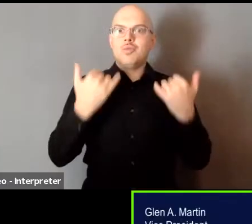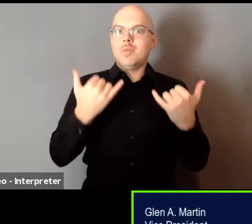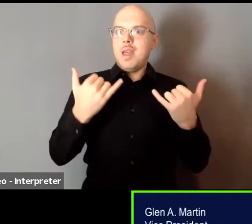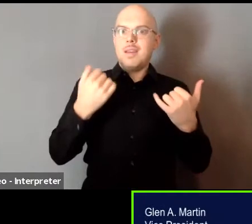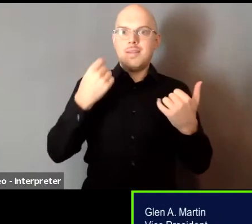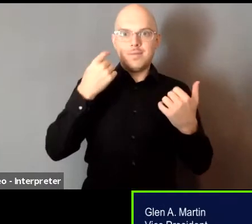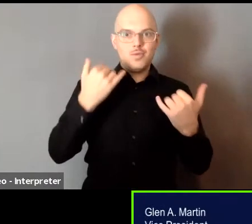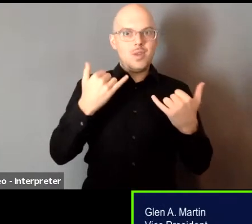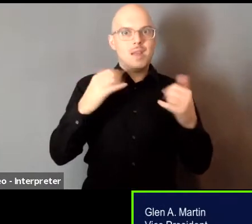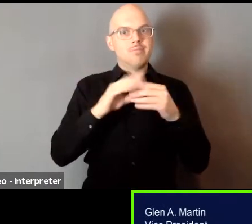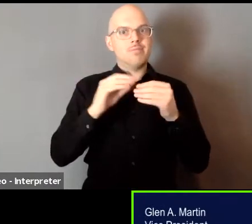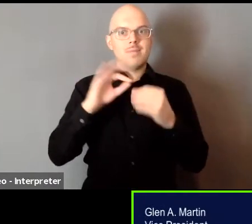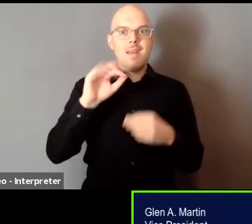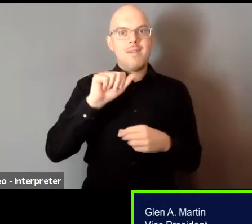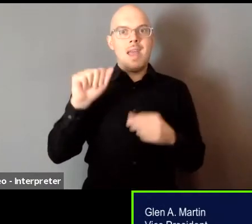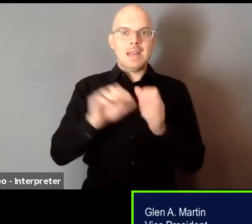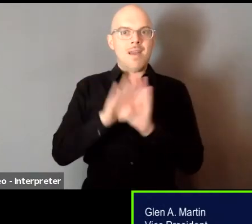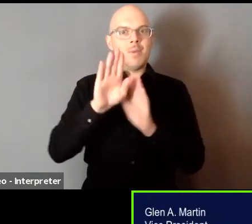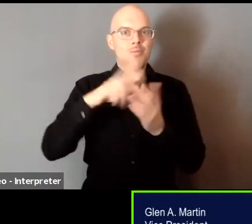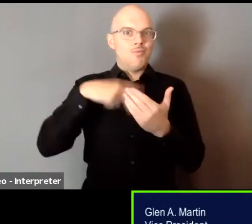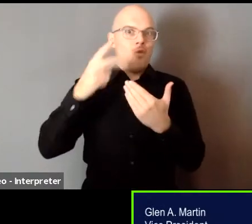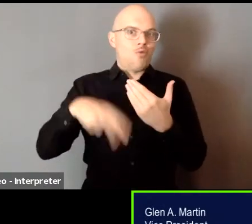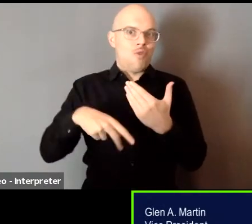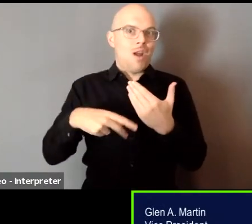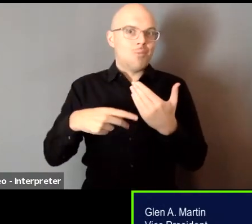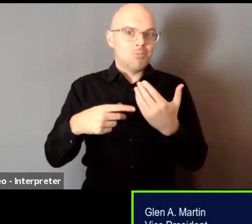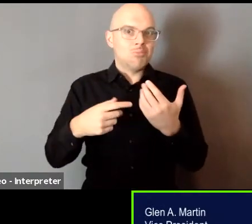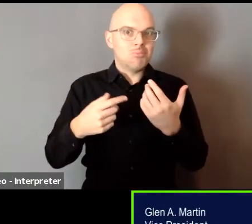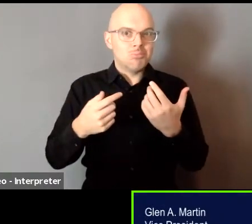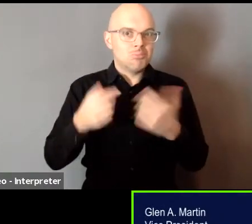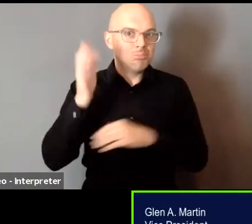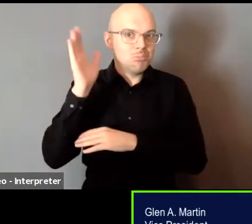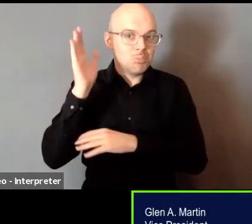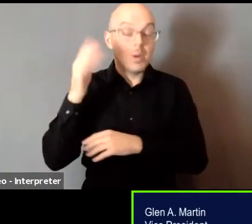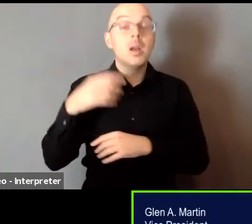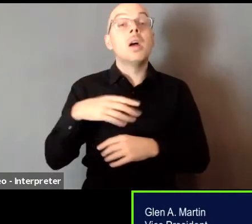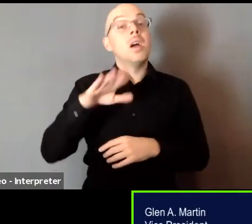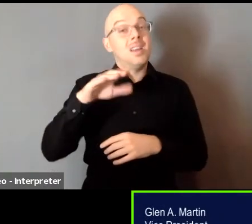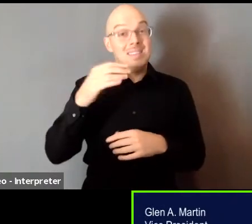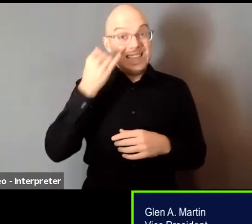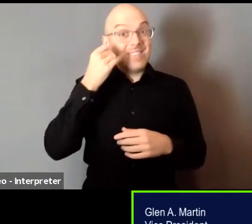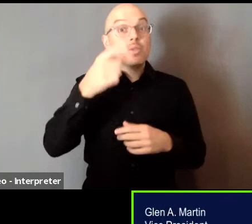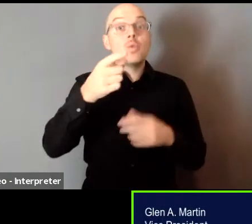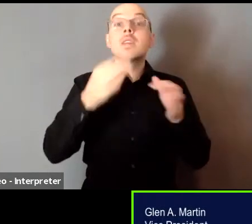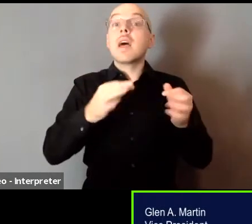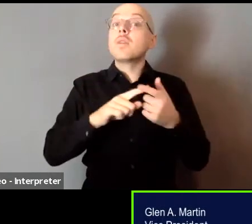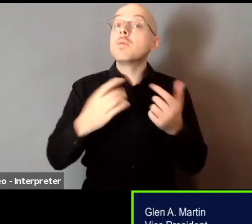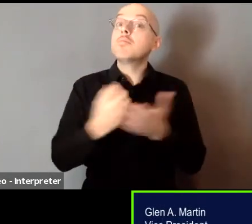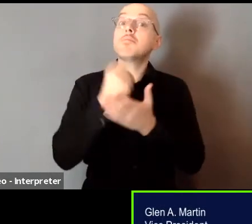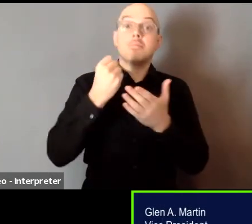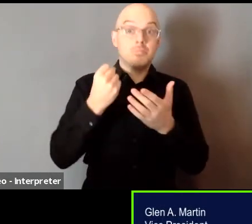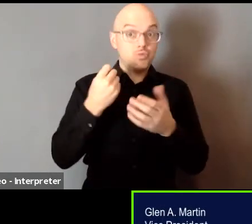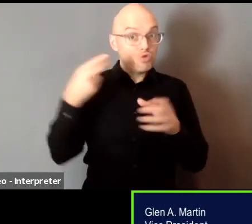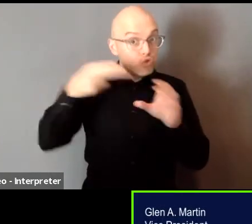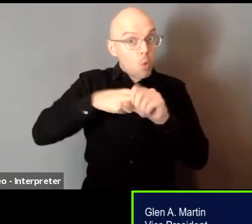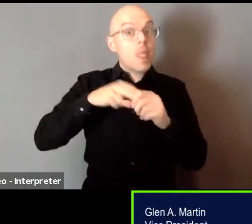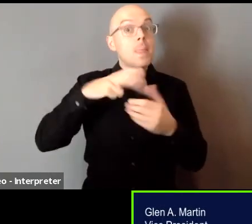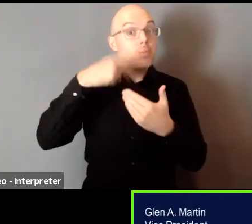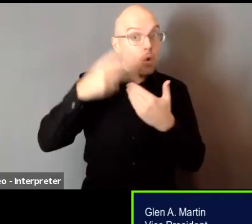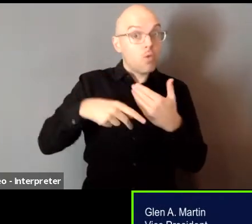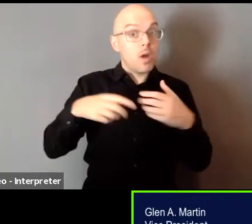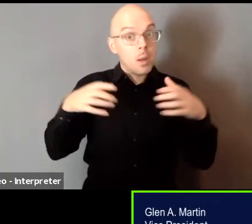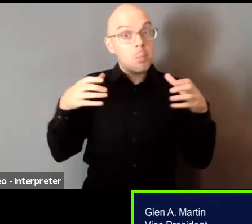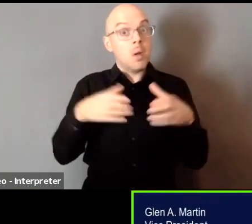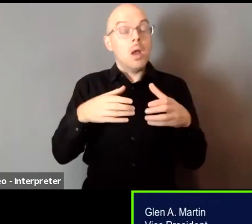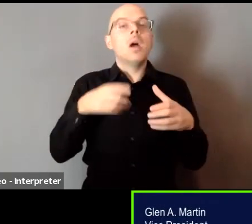program. I can assure you that if you take advantage of it and are able to get excited about